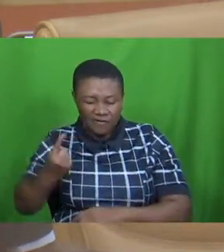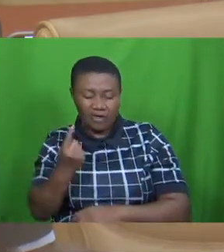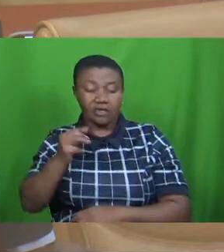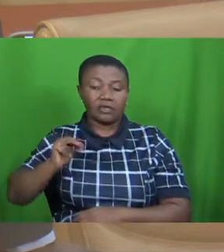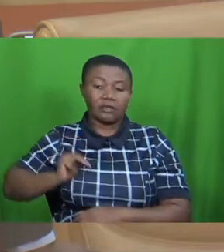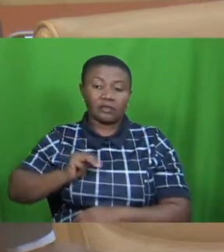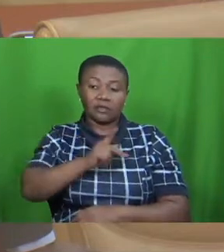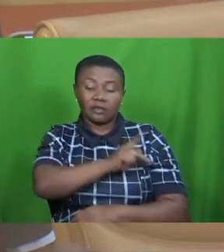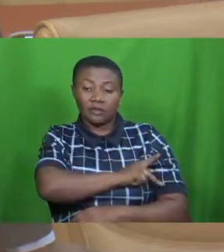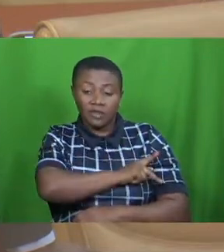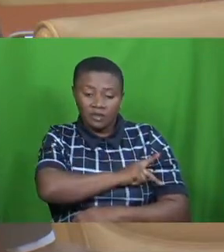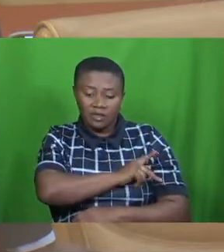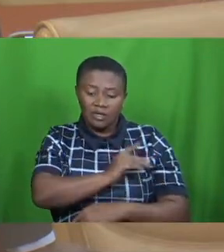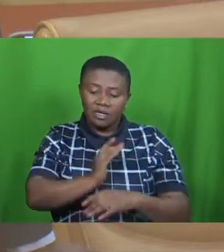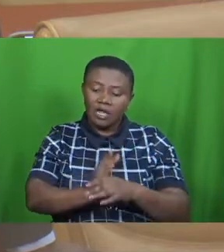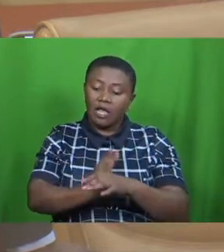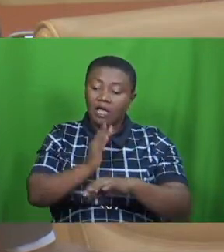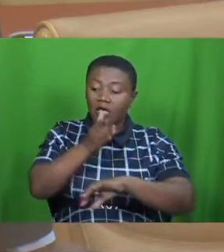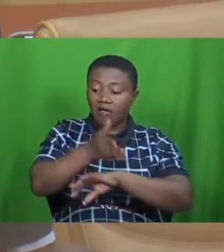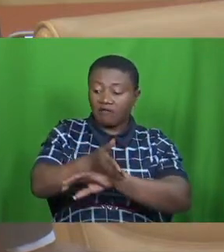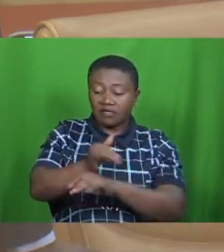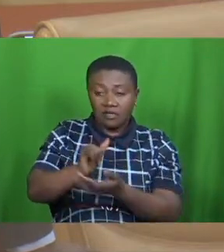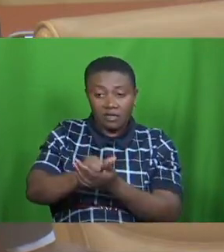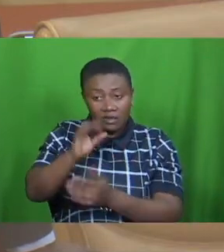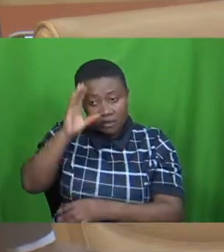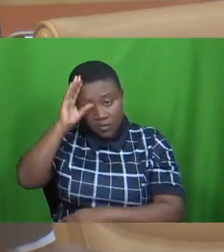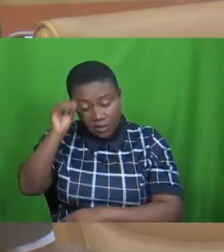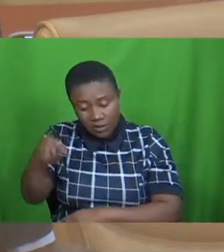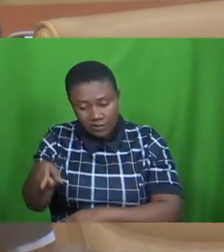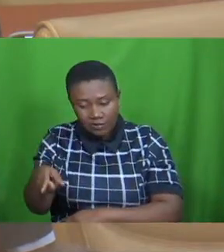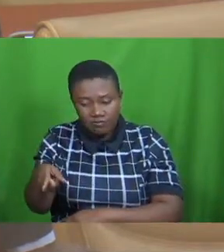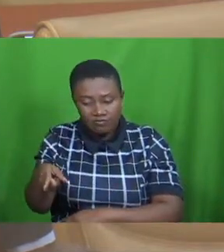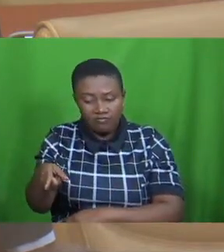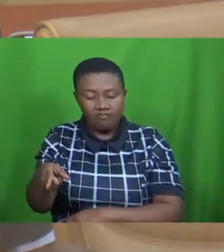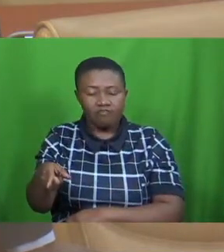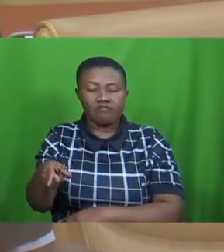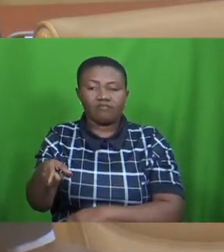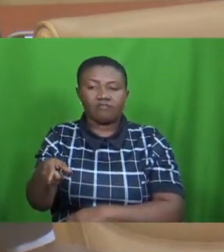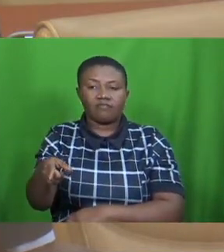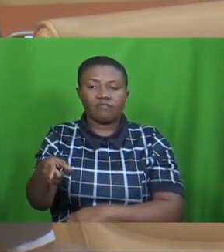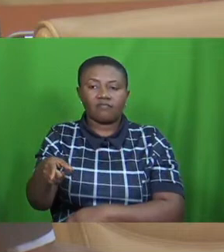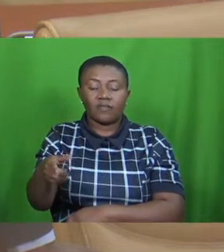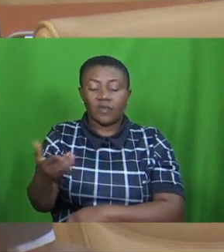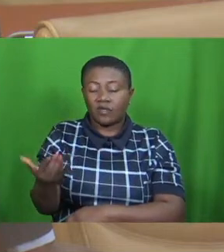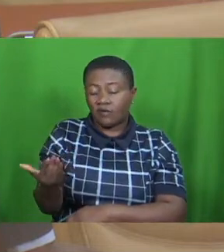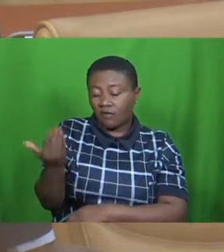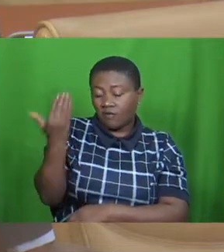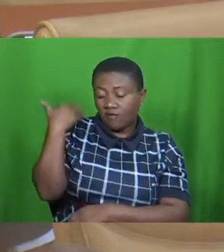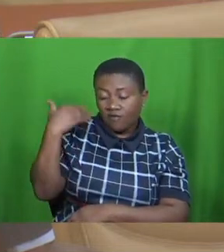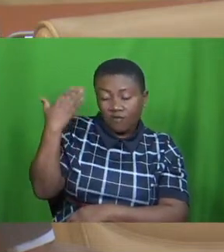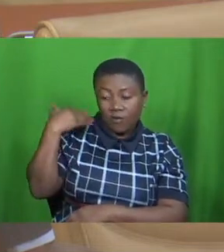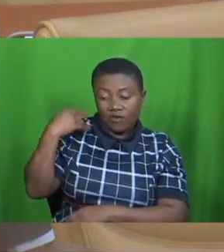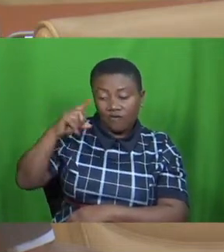and then after him, the former First Deputy Speaker,